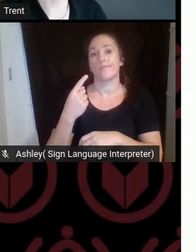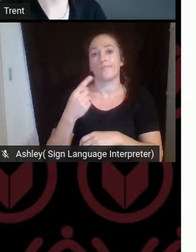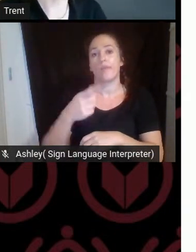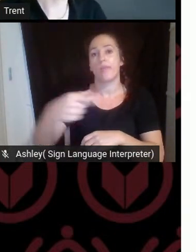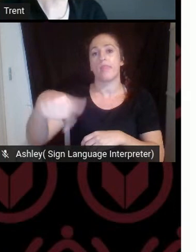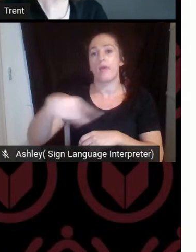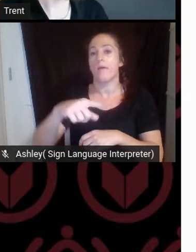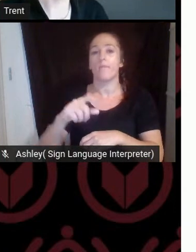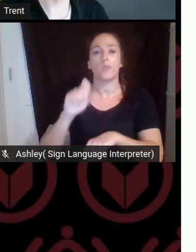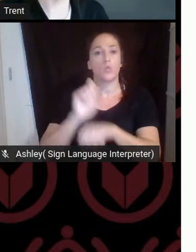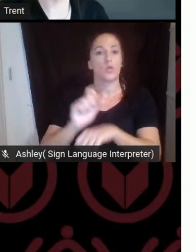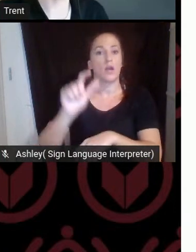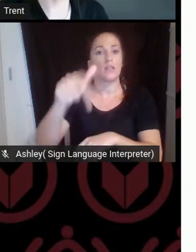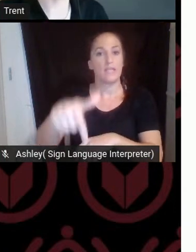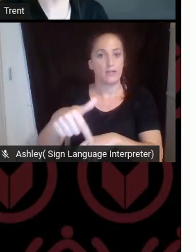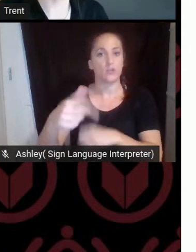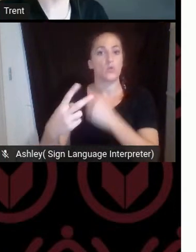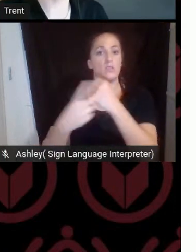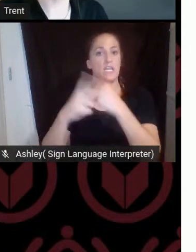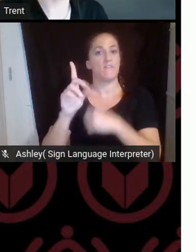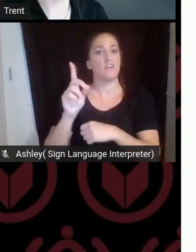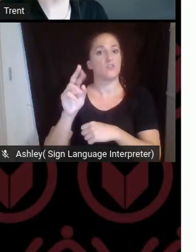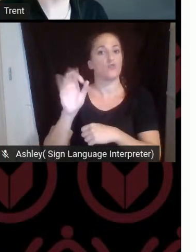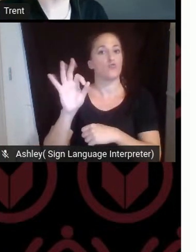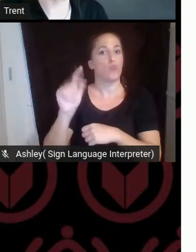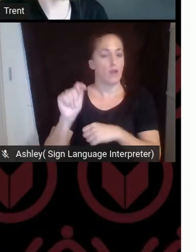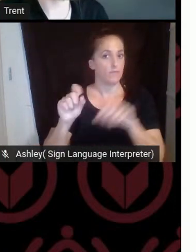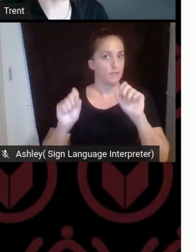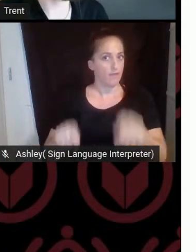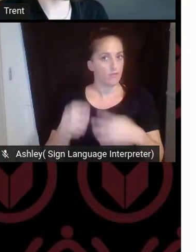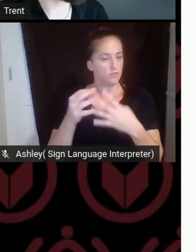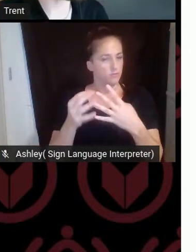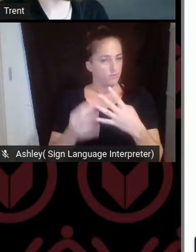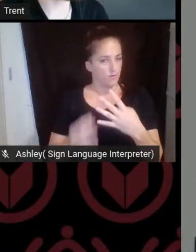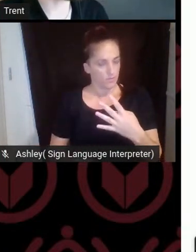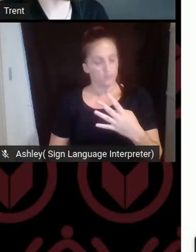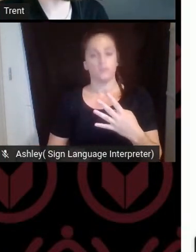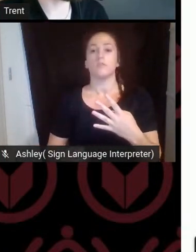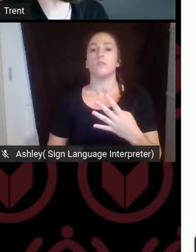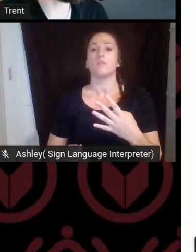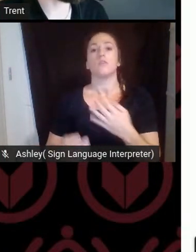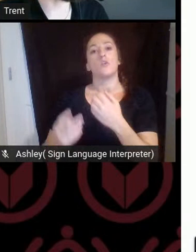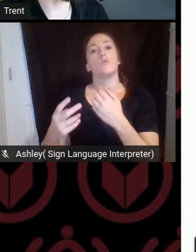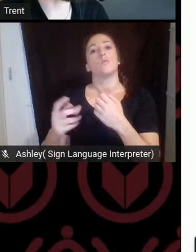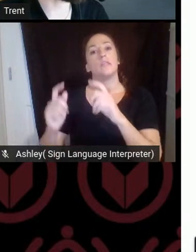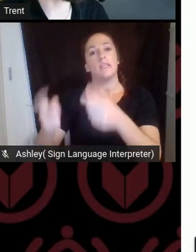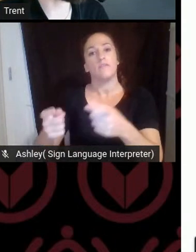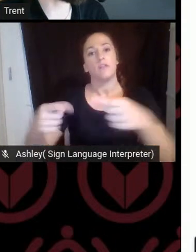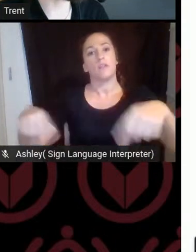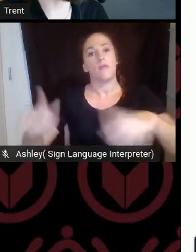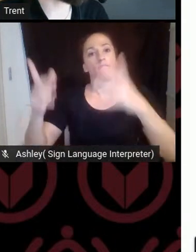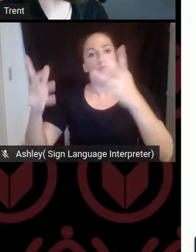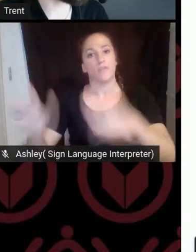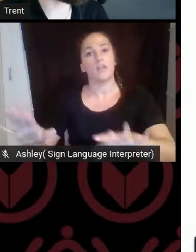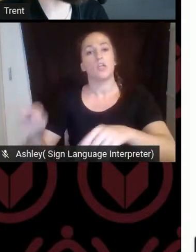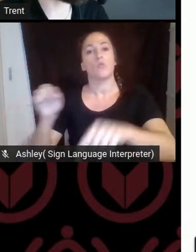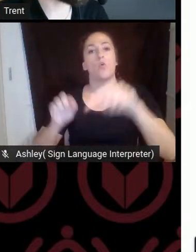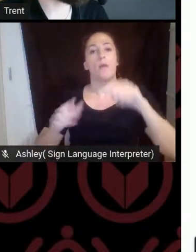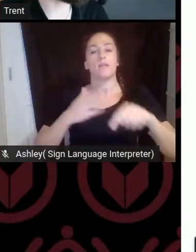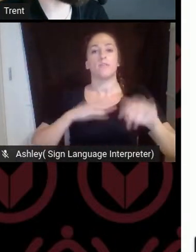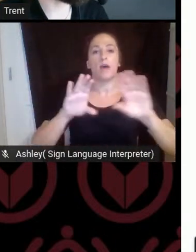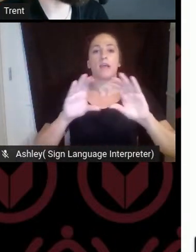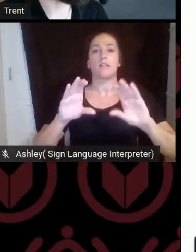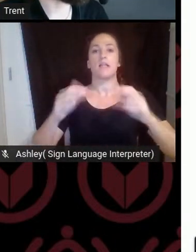it. After this file is assigned, I'm going to go back into my classwork. Now I've got